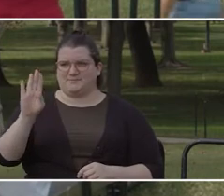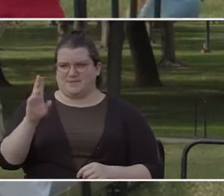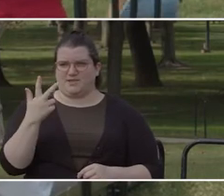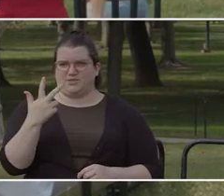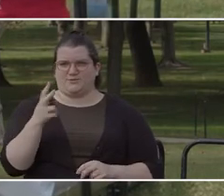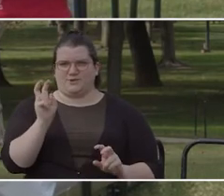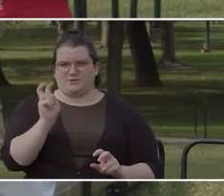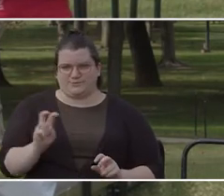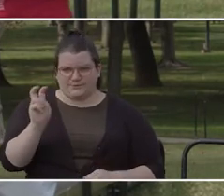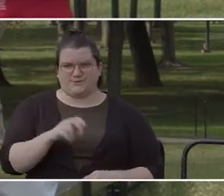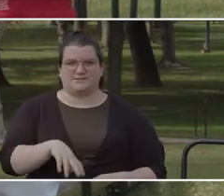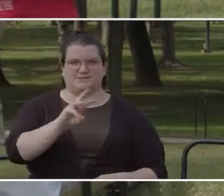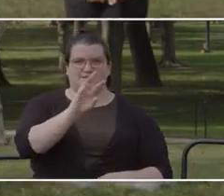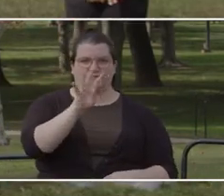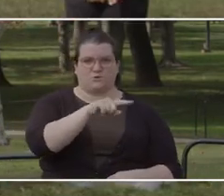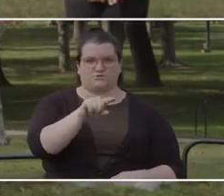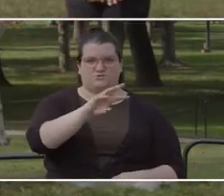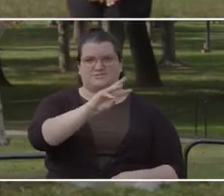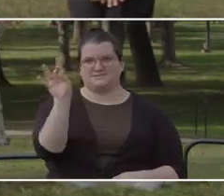tours, 64 to